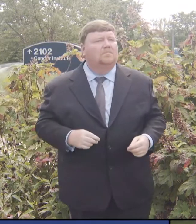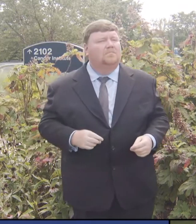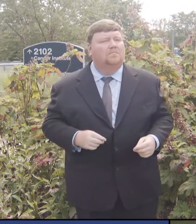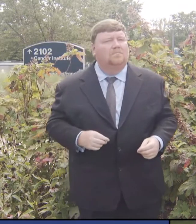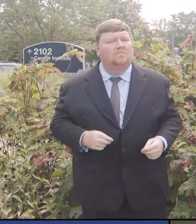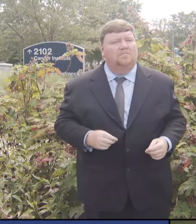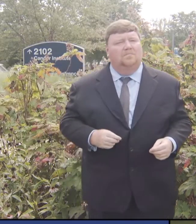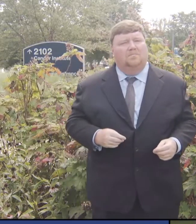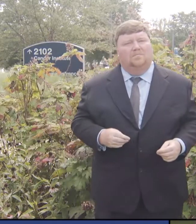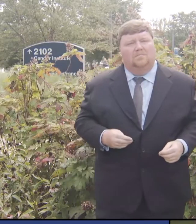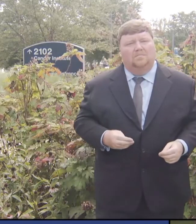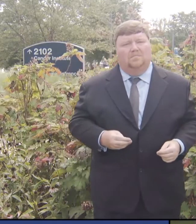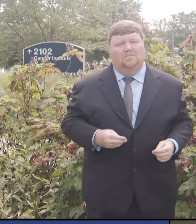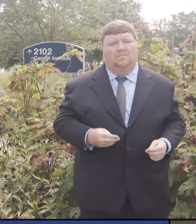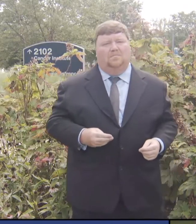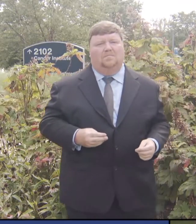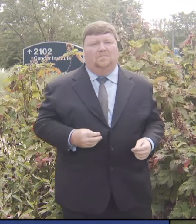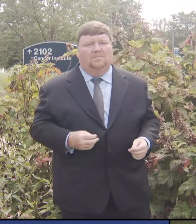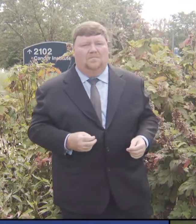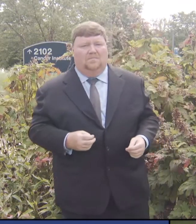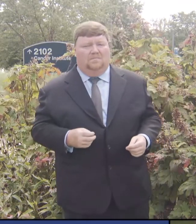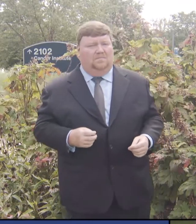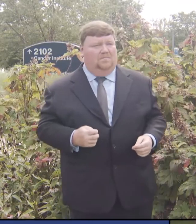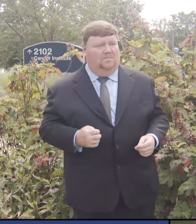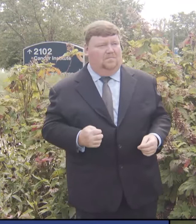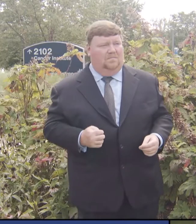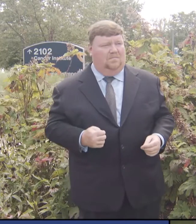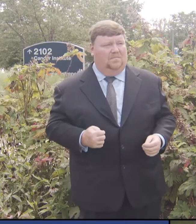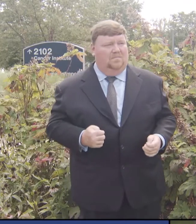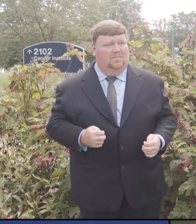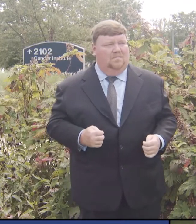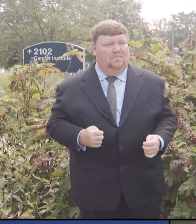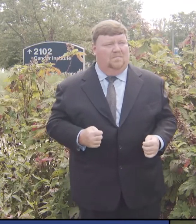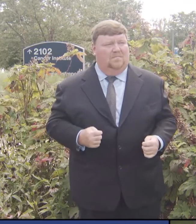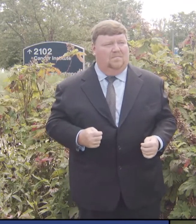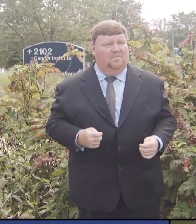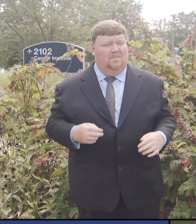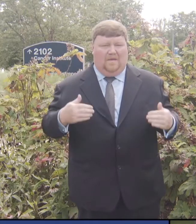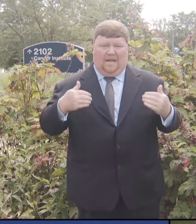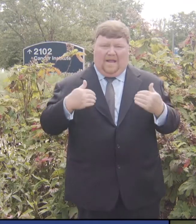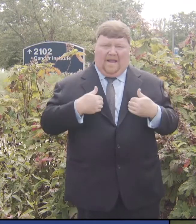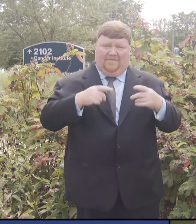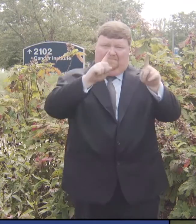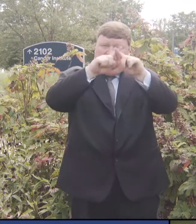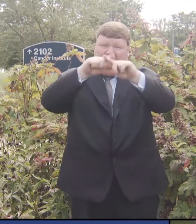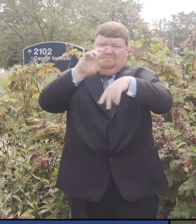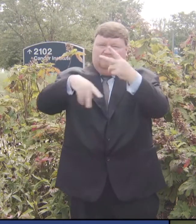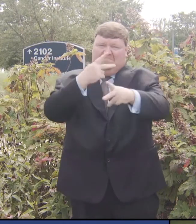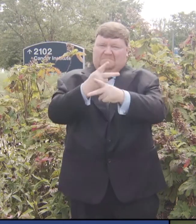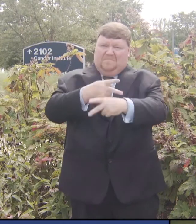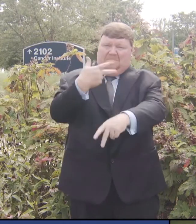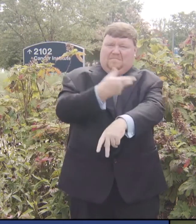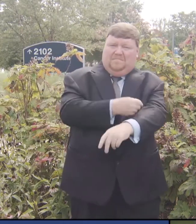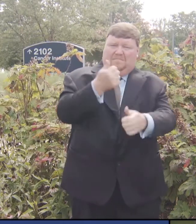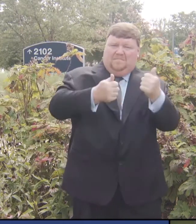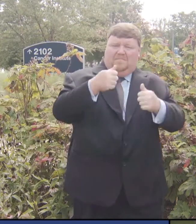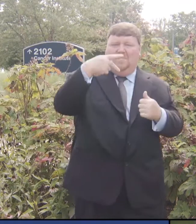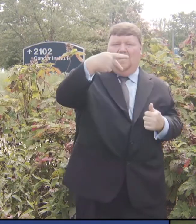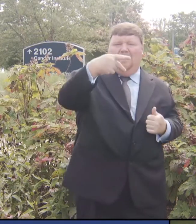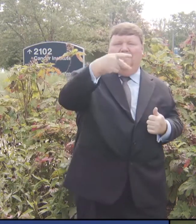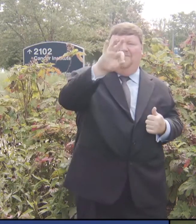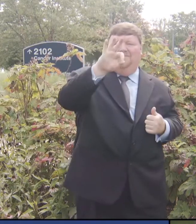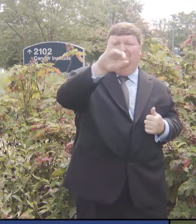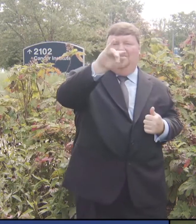for post-vaccination figures, are you able to break it down at all between Pfizer, Moderna, and J&J? So we continue to have